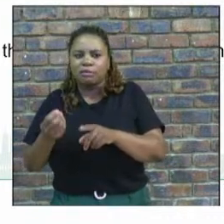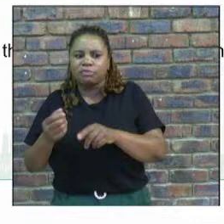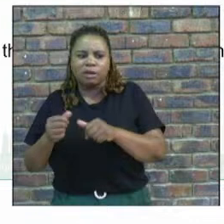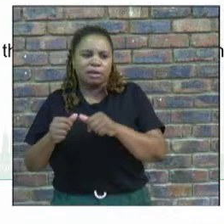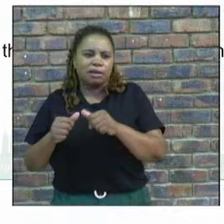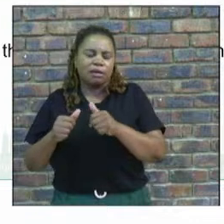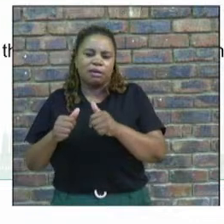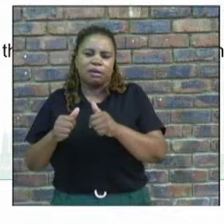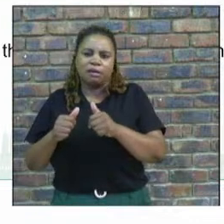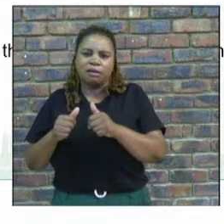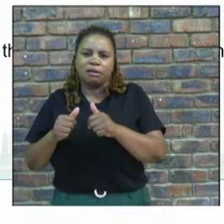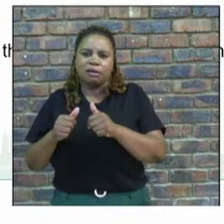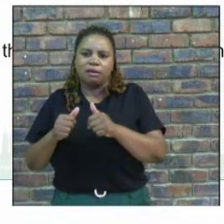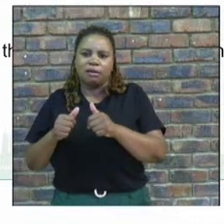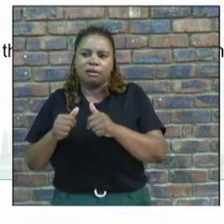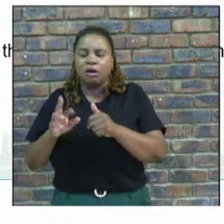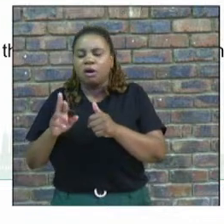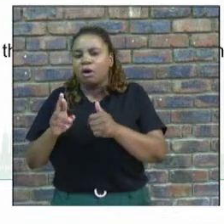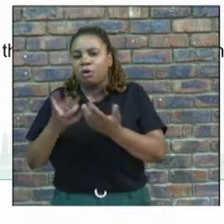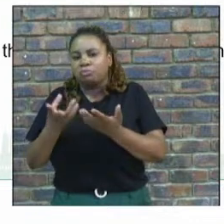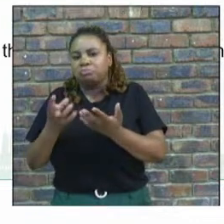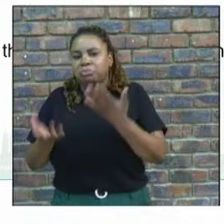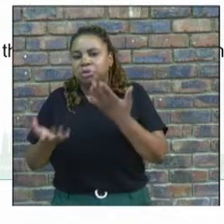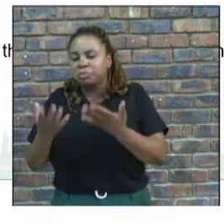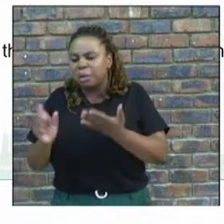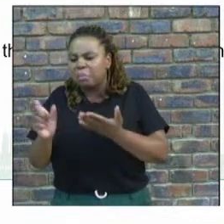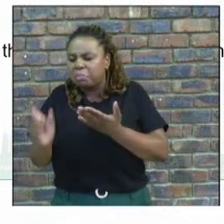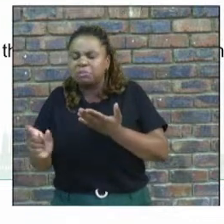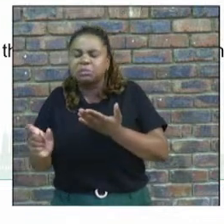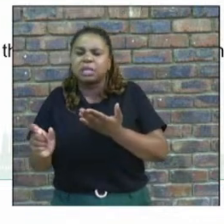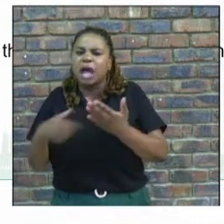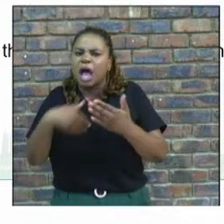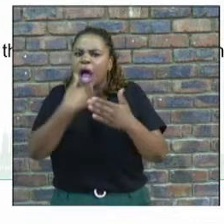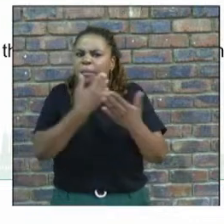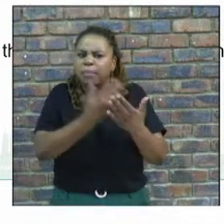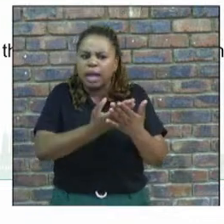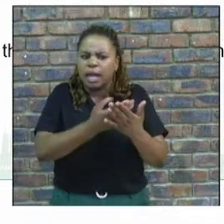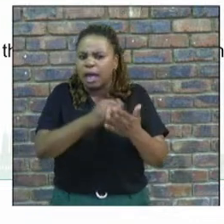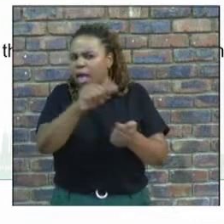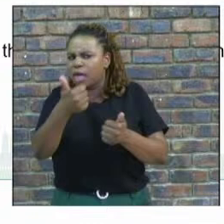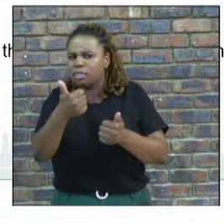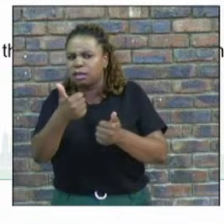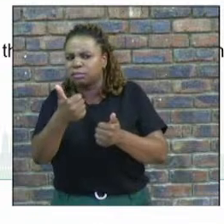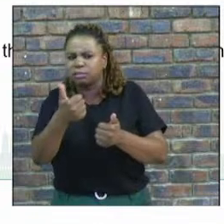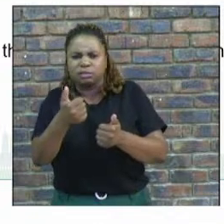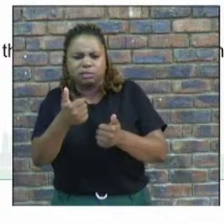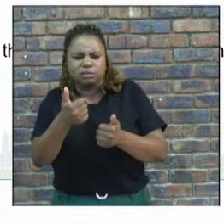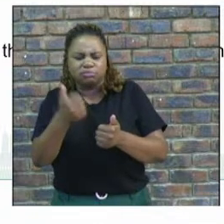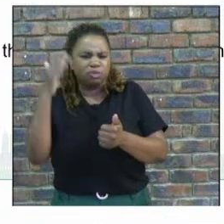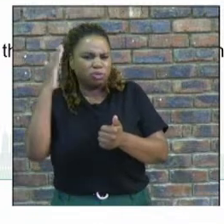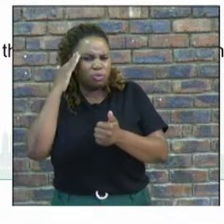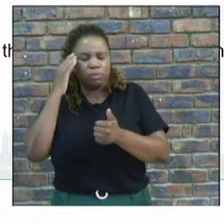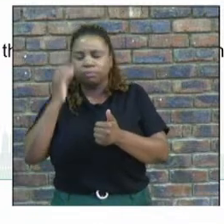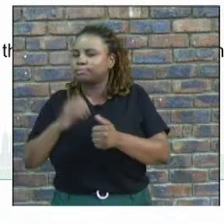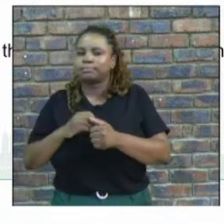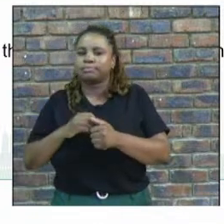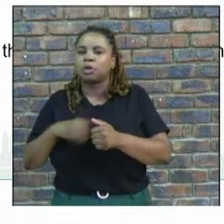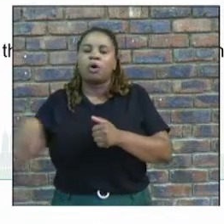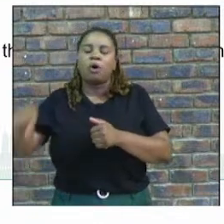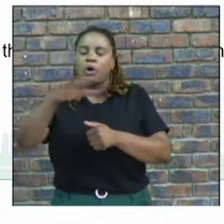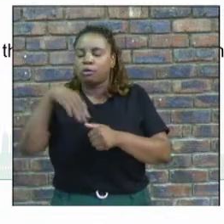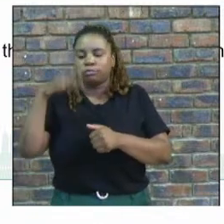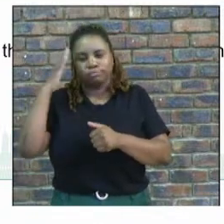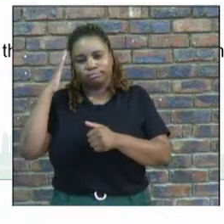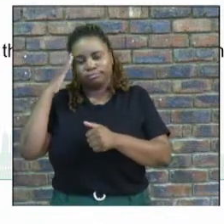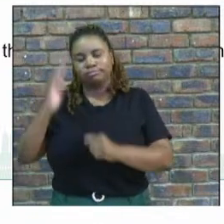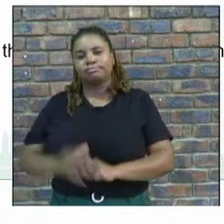area being not notified that there is an application that have been lodged. Then moving to clause 20,